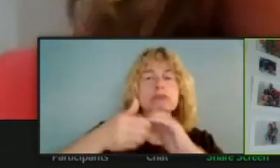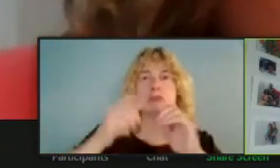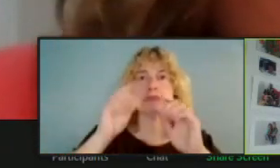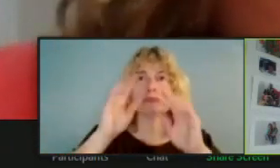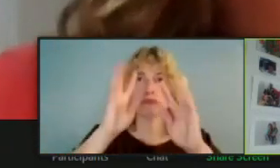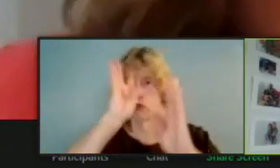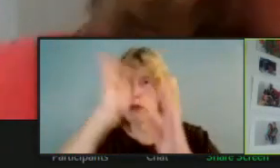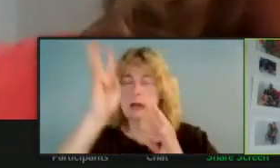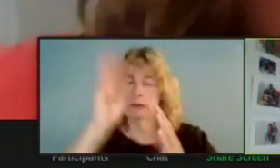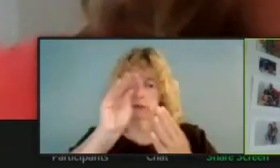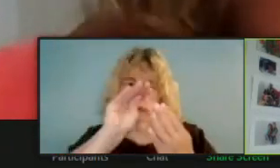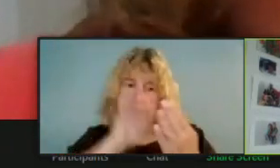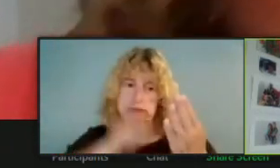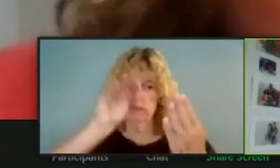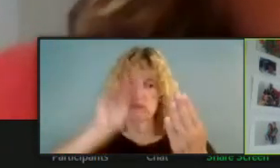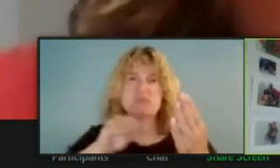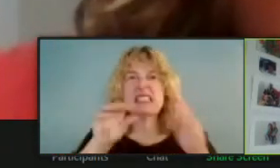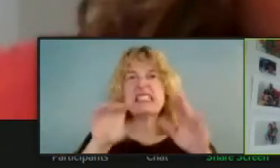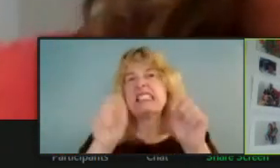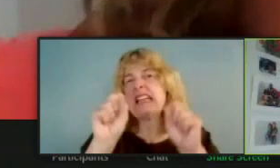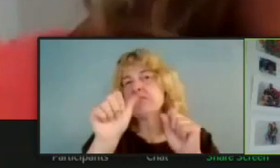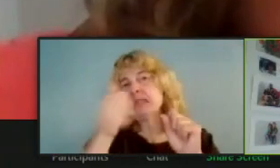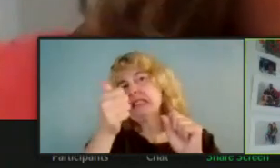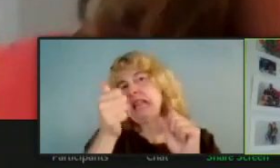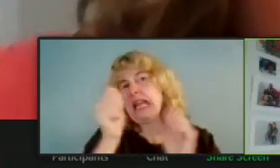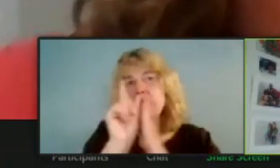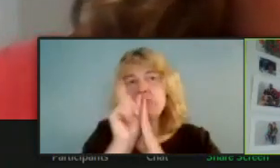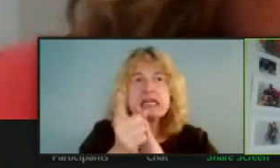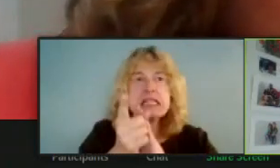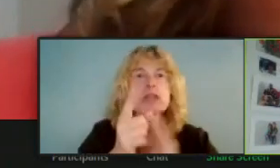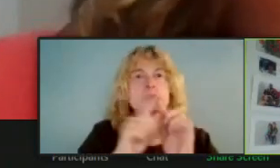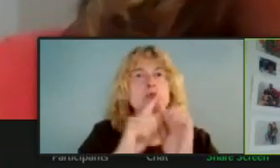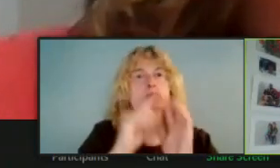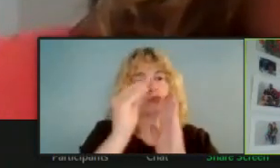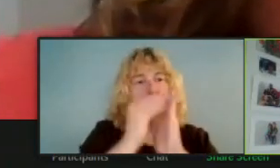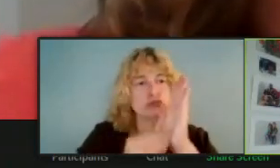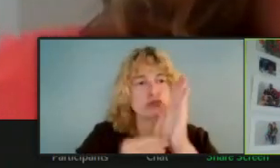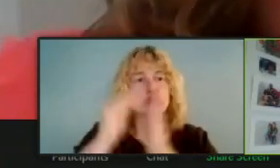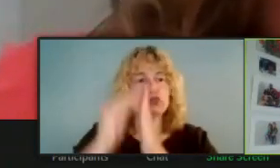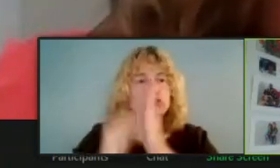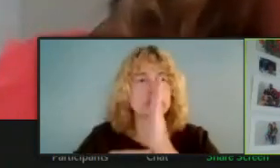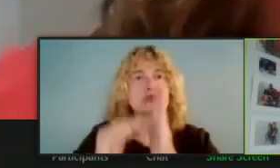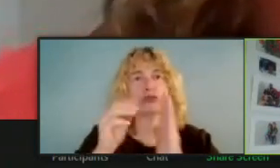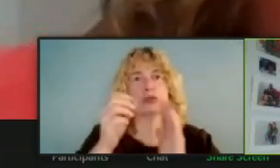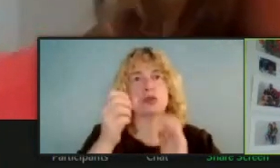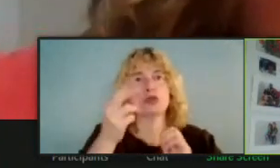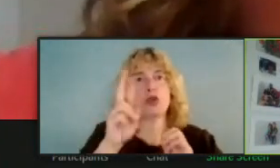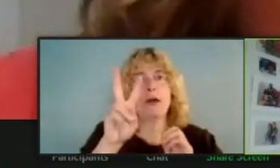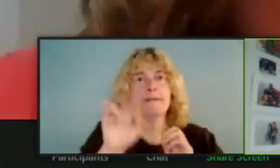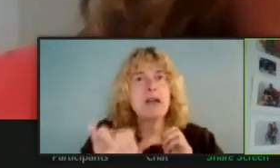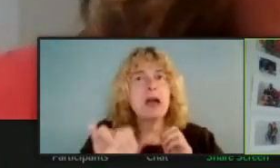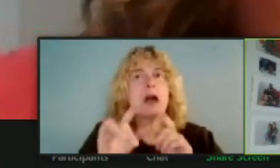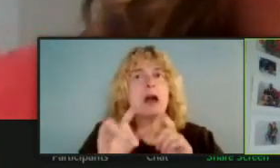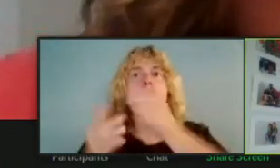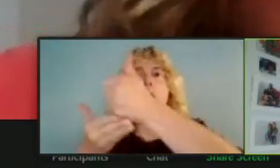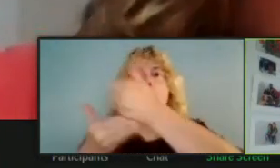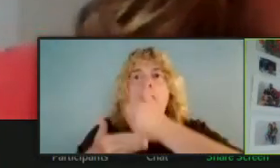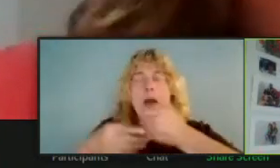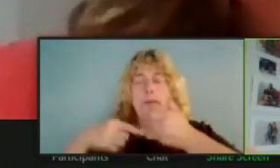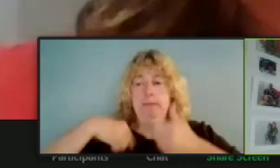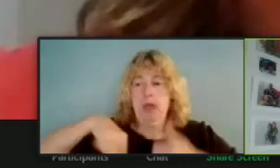It'll take about 10 minutes or so, but it'll help us in the city know what kind of